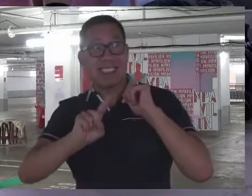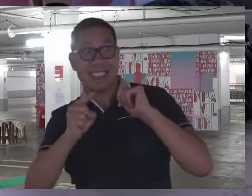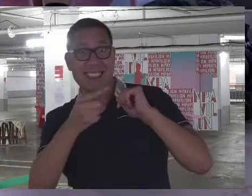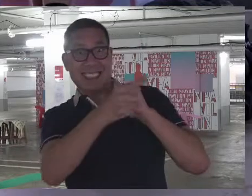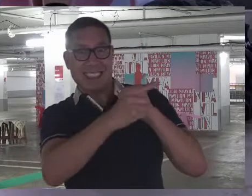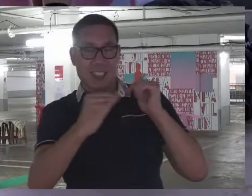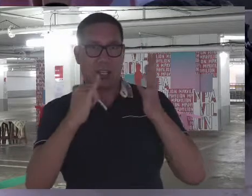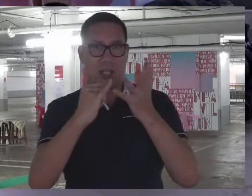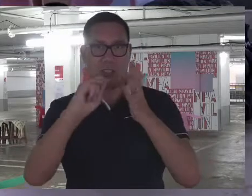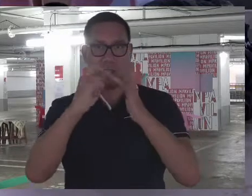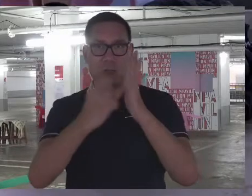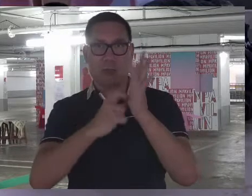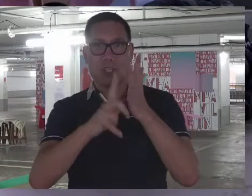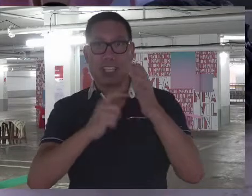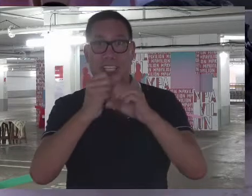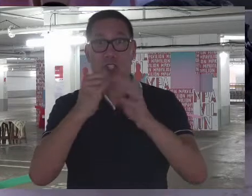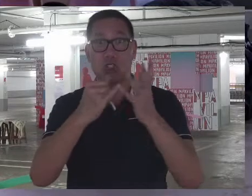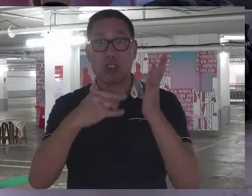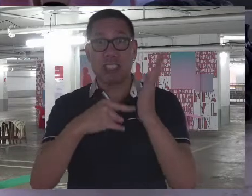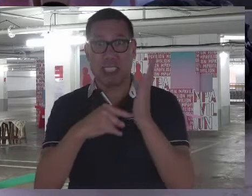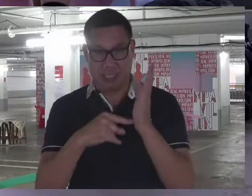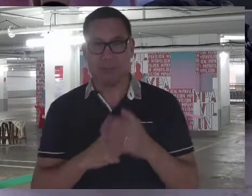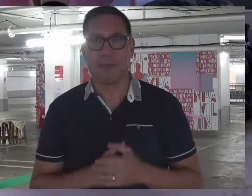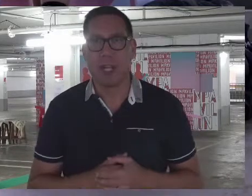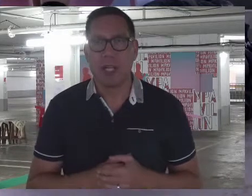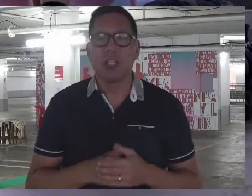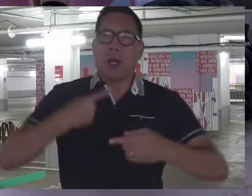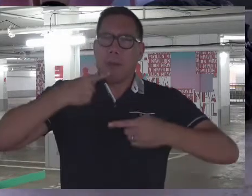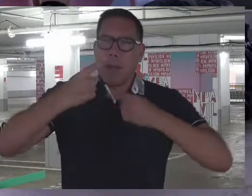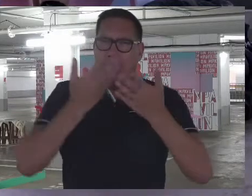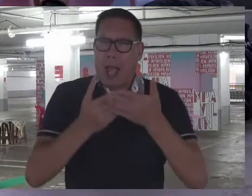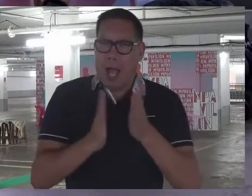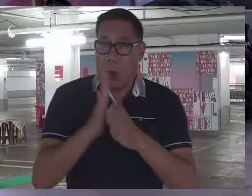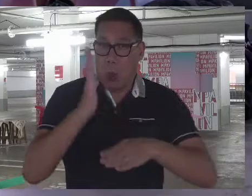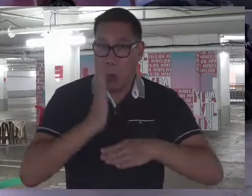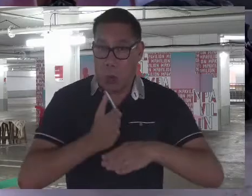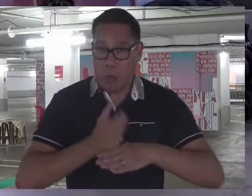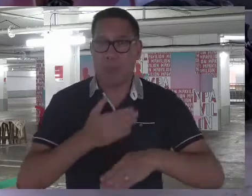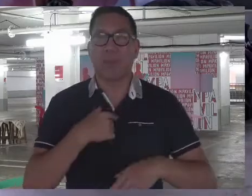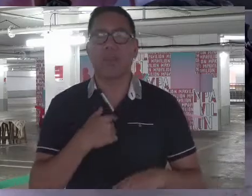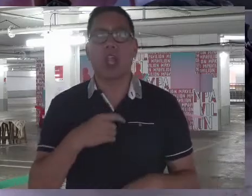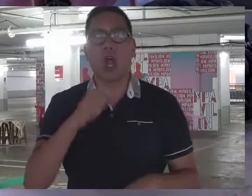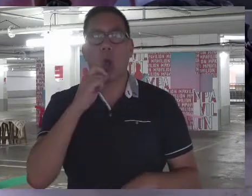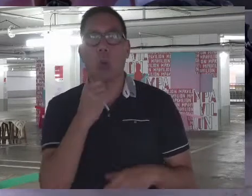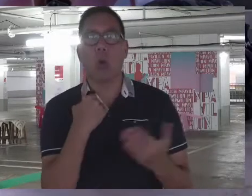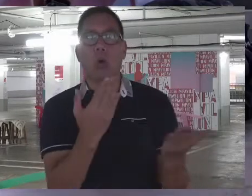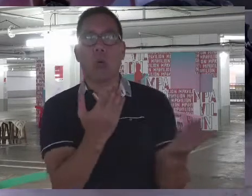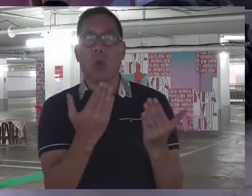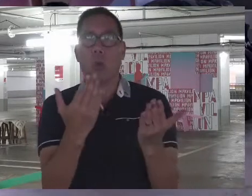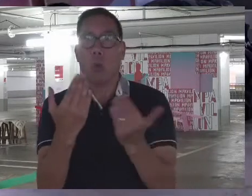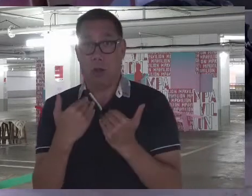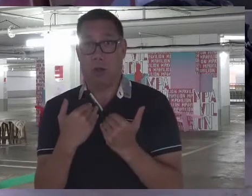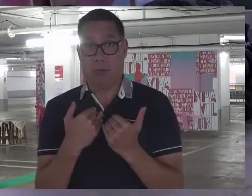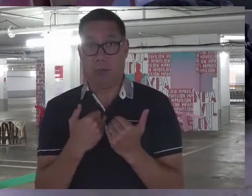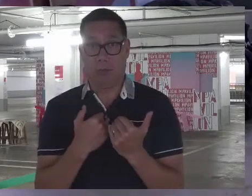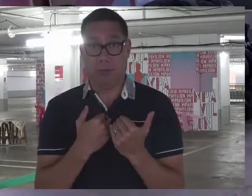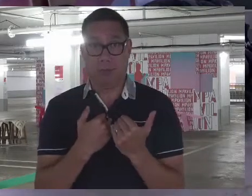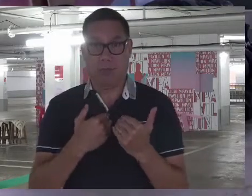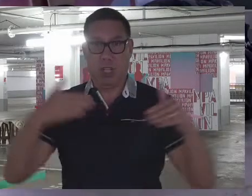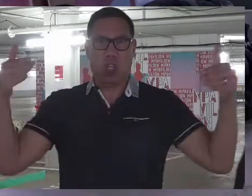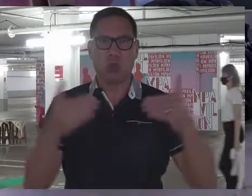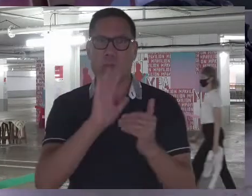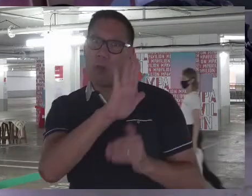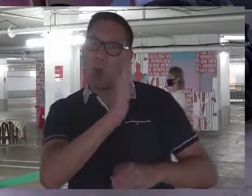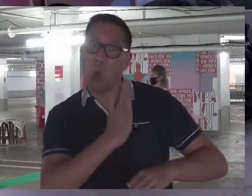Street. Okay, so how this is going to work this evening is I'm going to invite both artists to introduce their